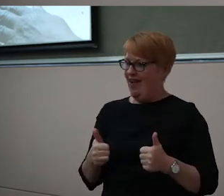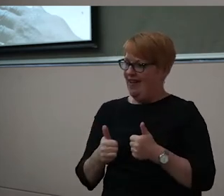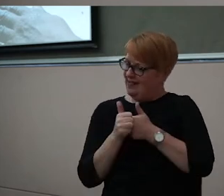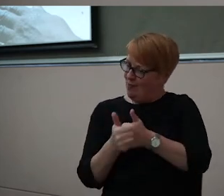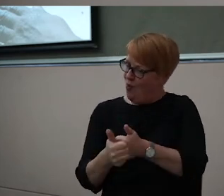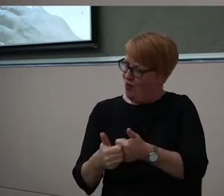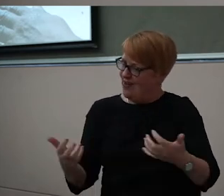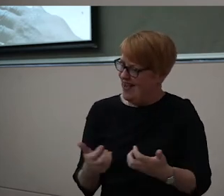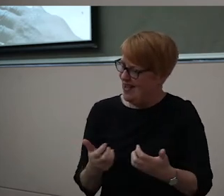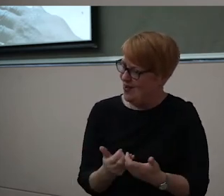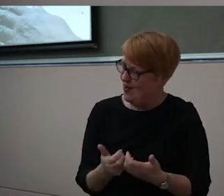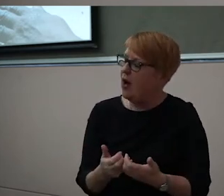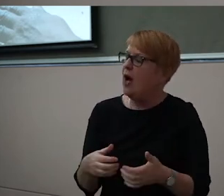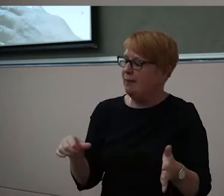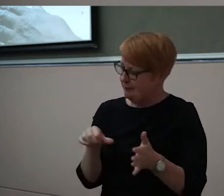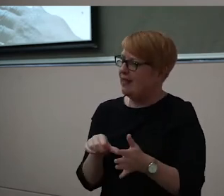I think it felt like